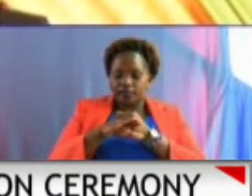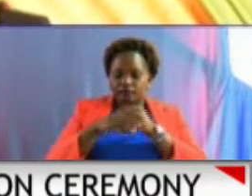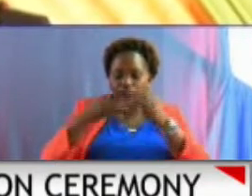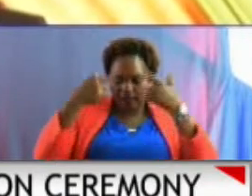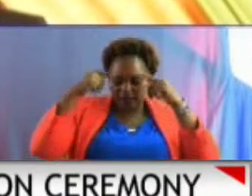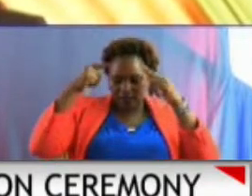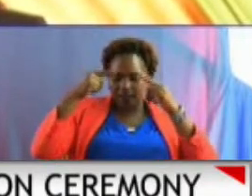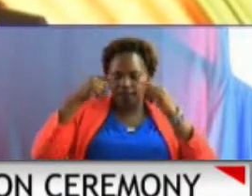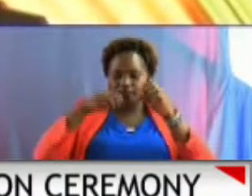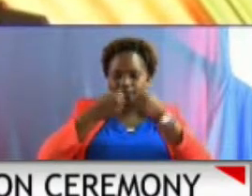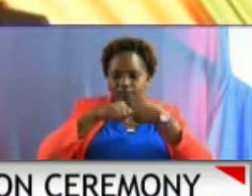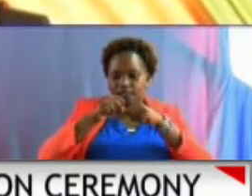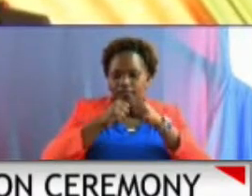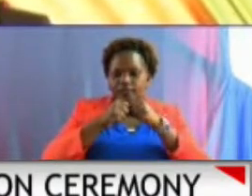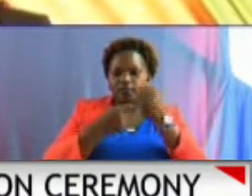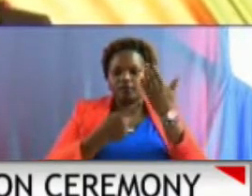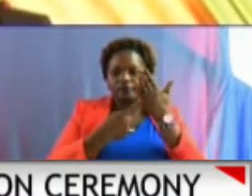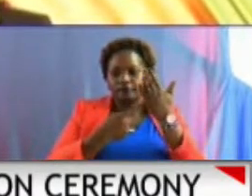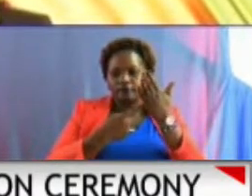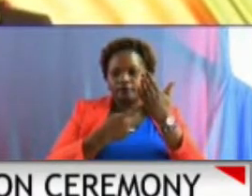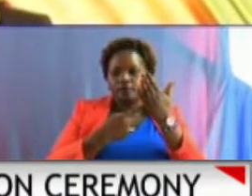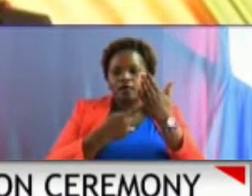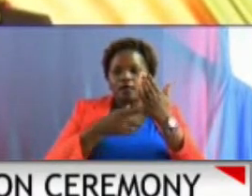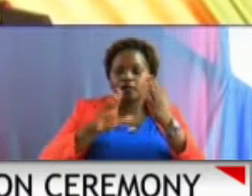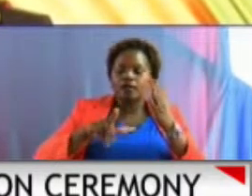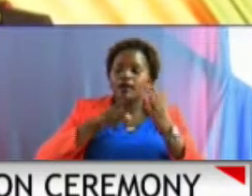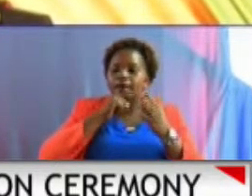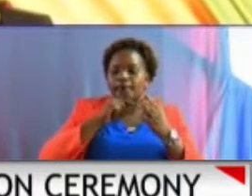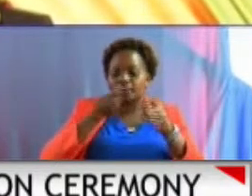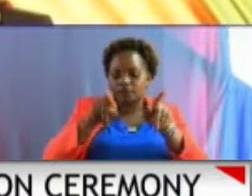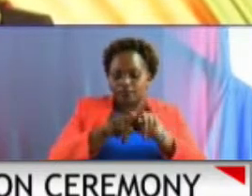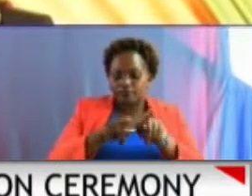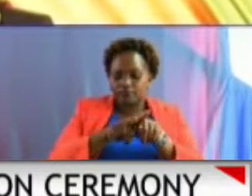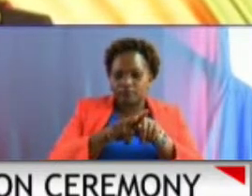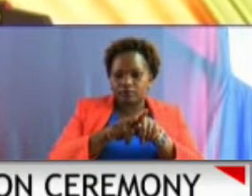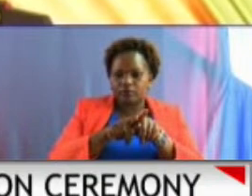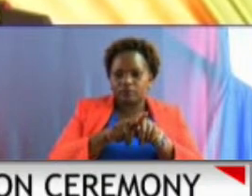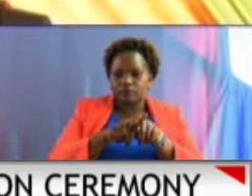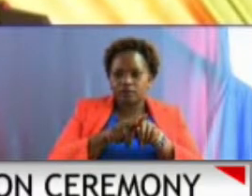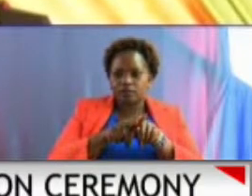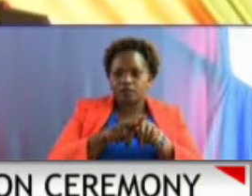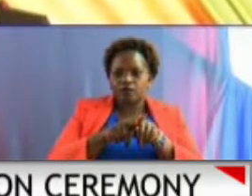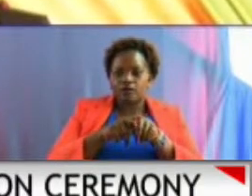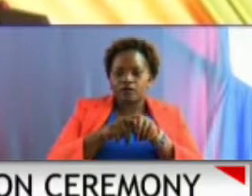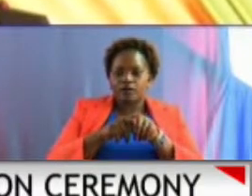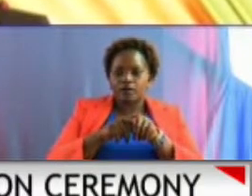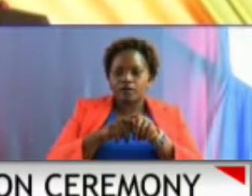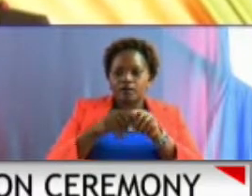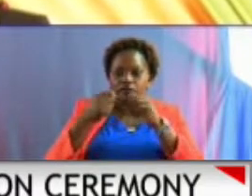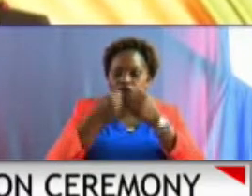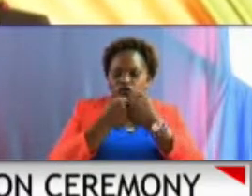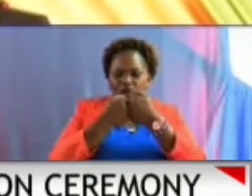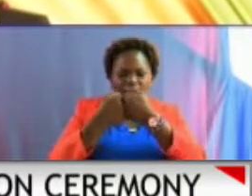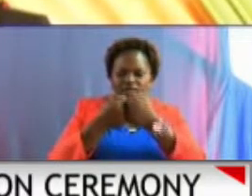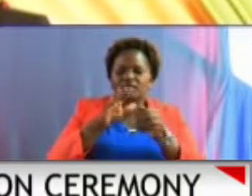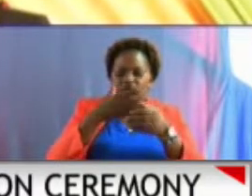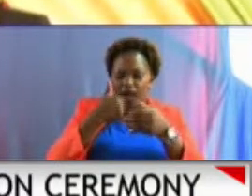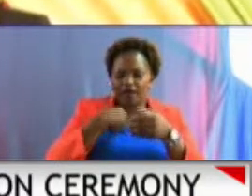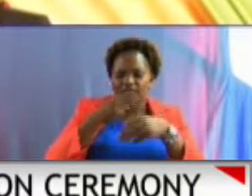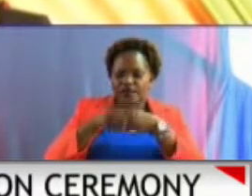technology. Ladies and gentlemen, we are facing a complex global challenge brought about by COVID-19